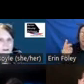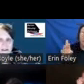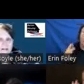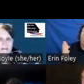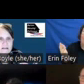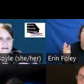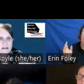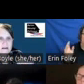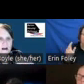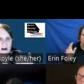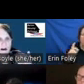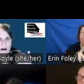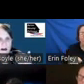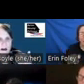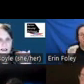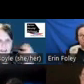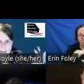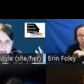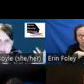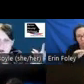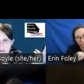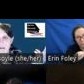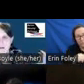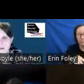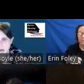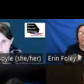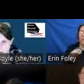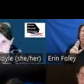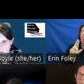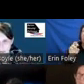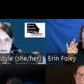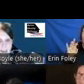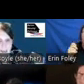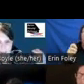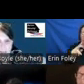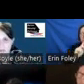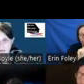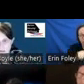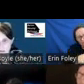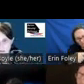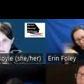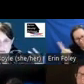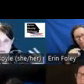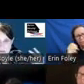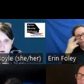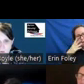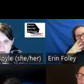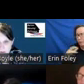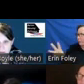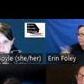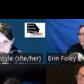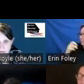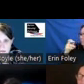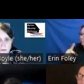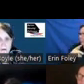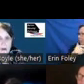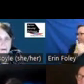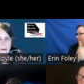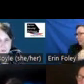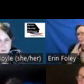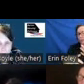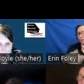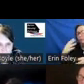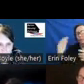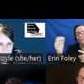reminder is, Anna, go take a shower. And Anna does it, and she does it correctly.